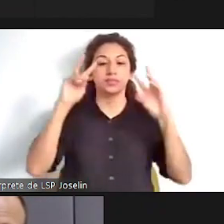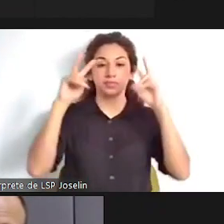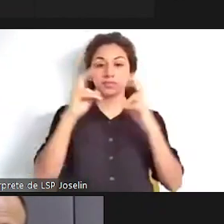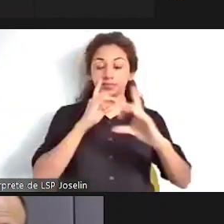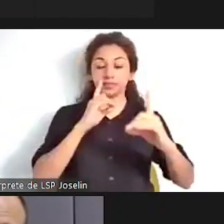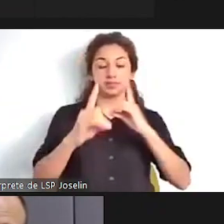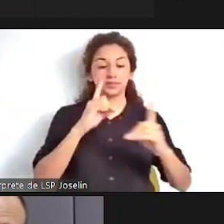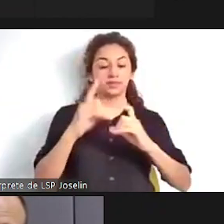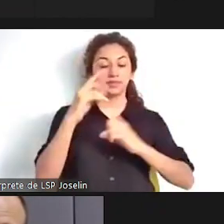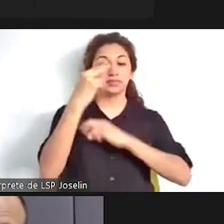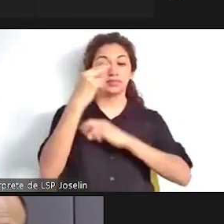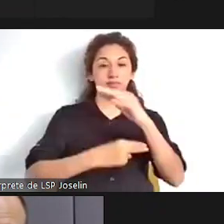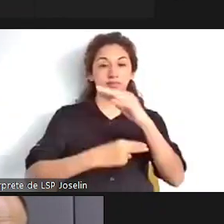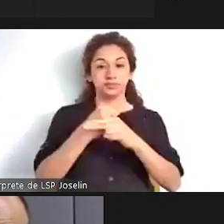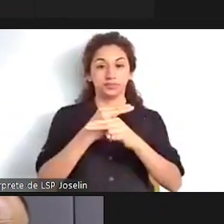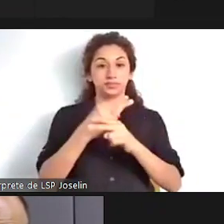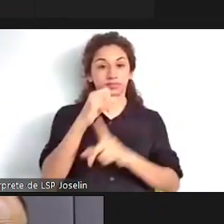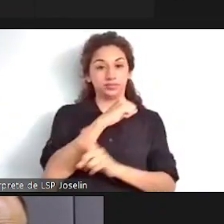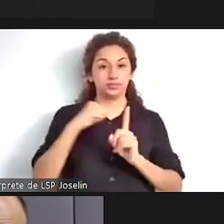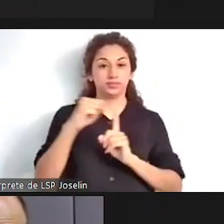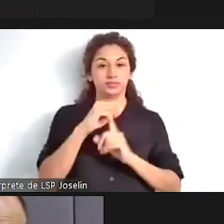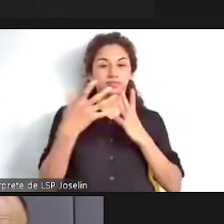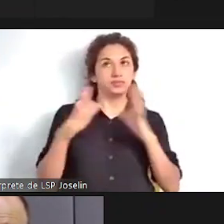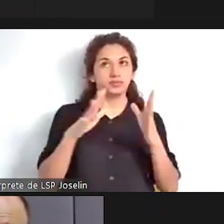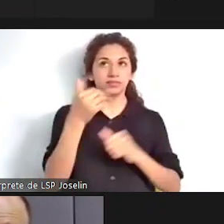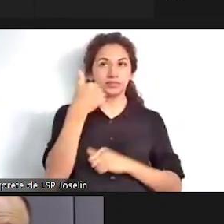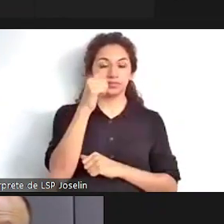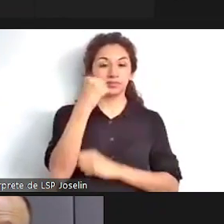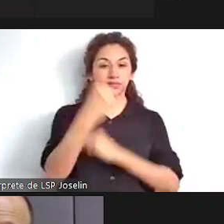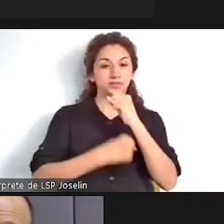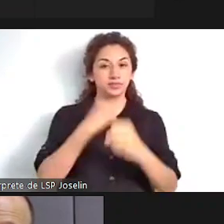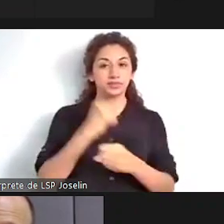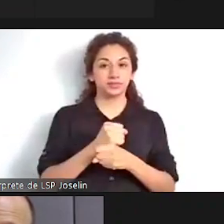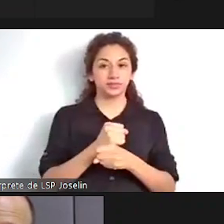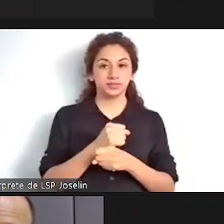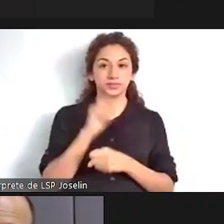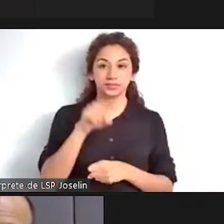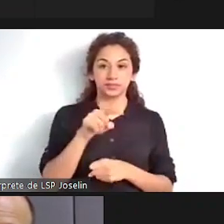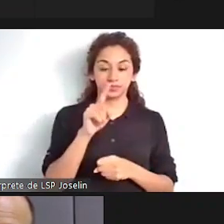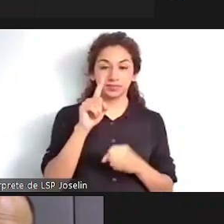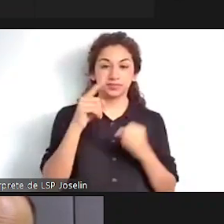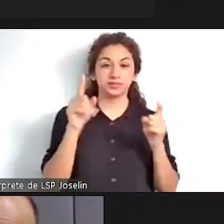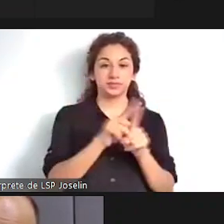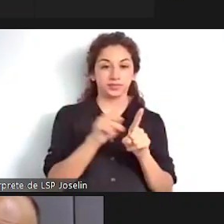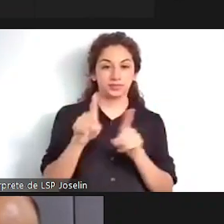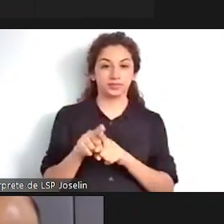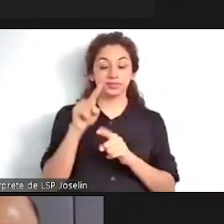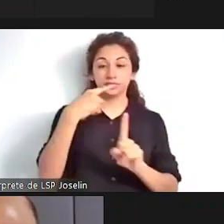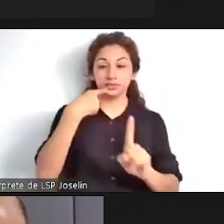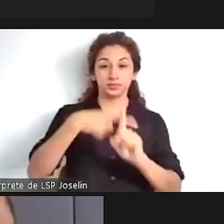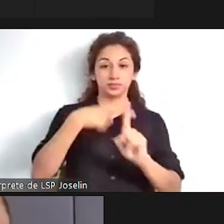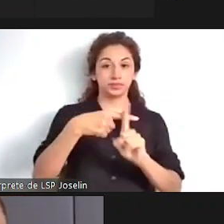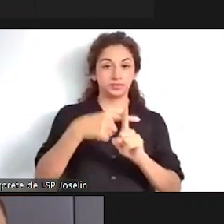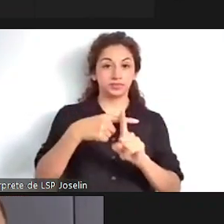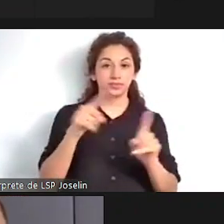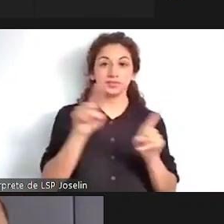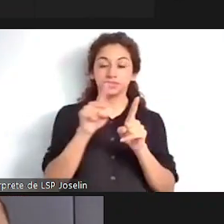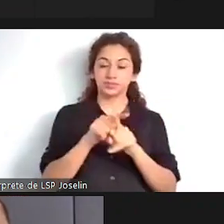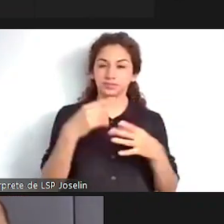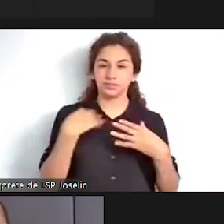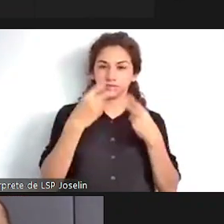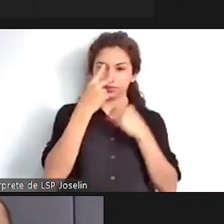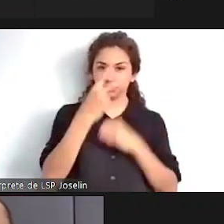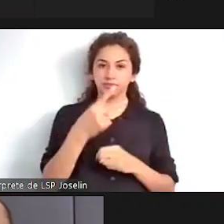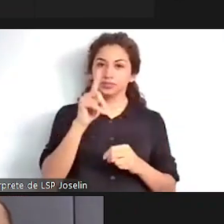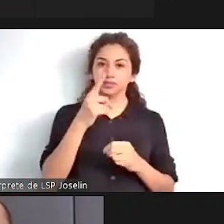happening at this uh speaks about a dialogue of a social um level that did not happen 10 years ago so it